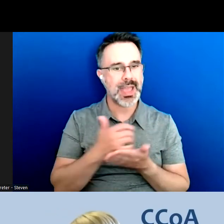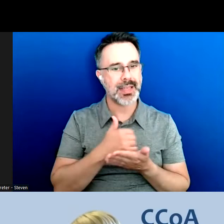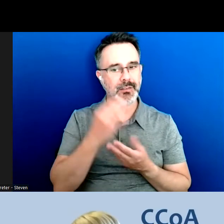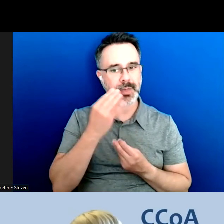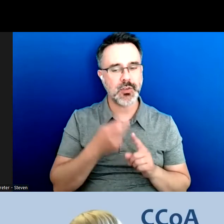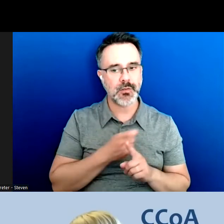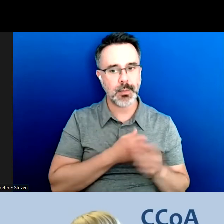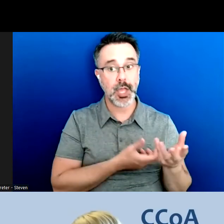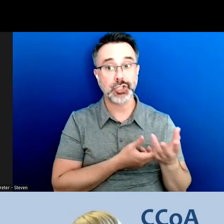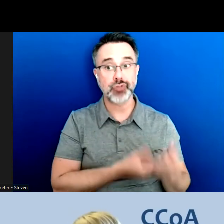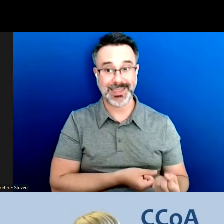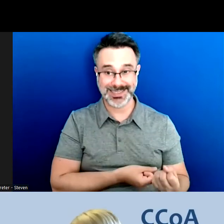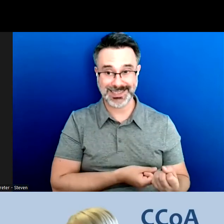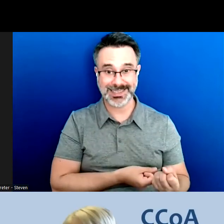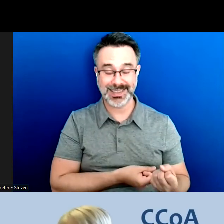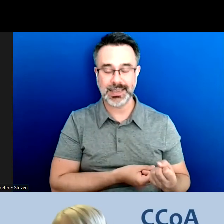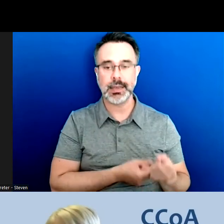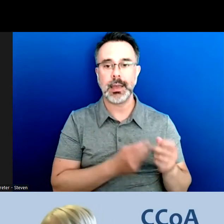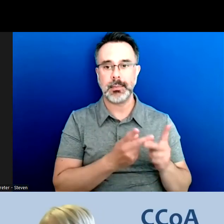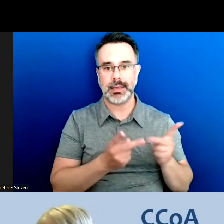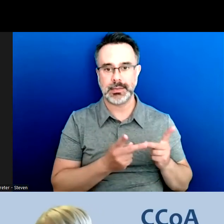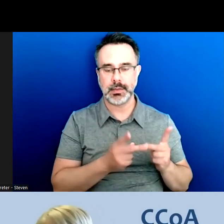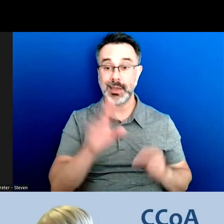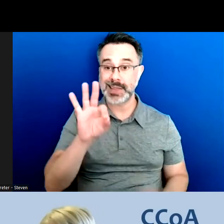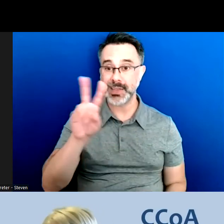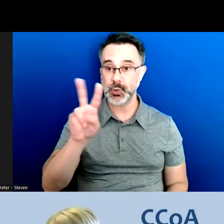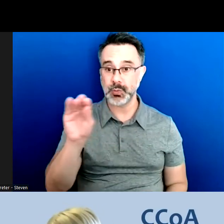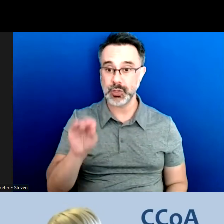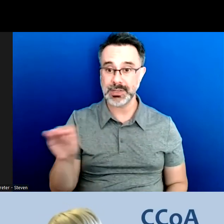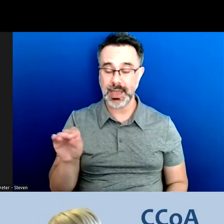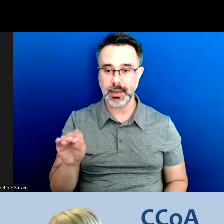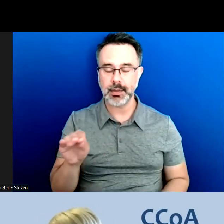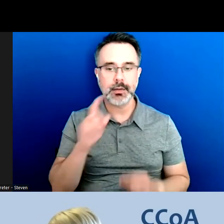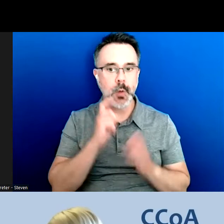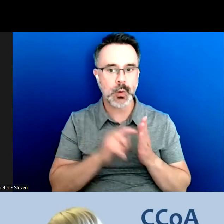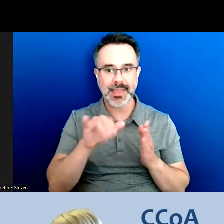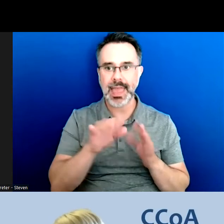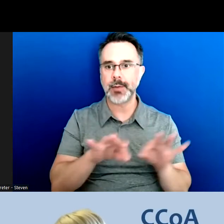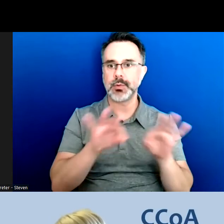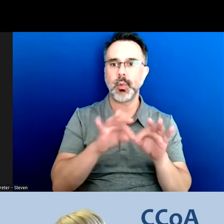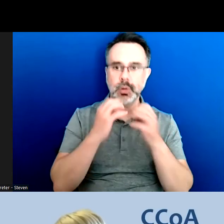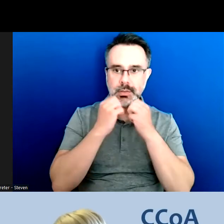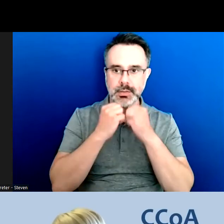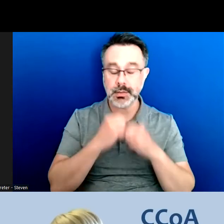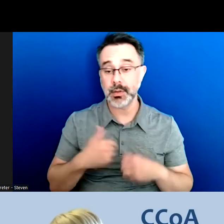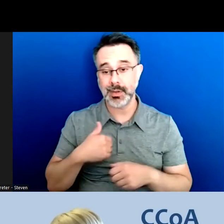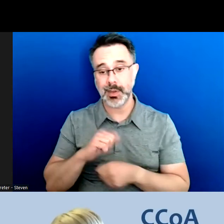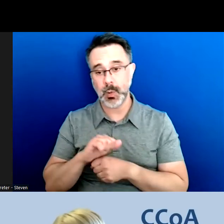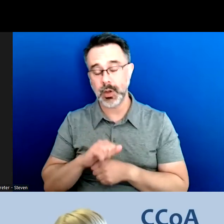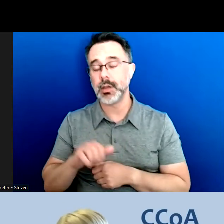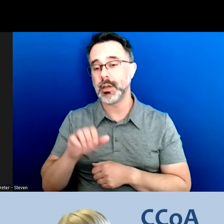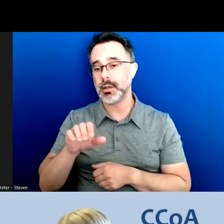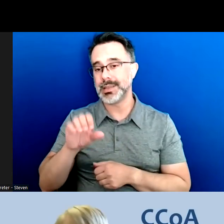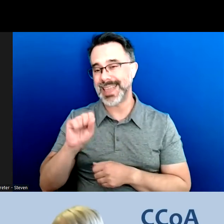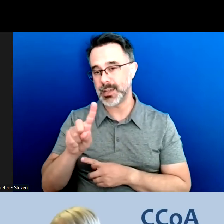trusted single source. 92% noted the importance. And working in San Diego at the AAA for